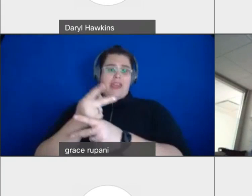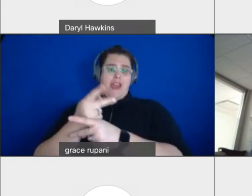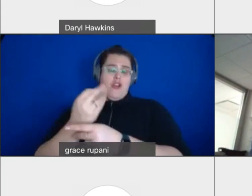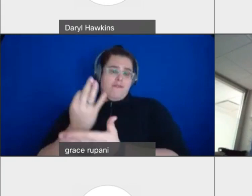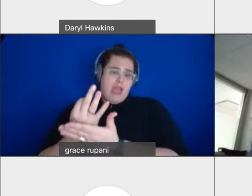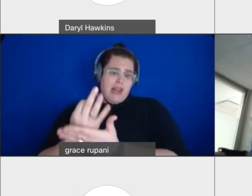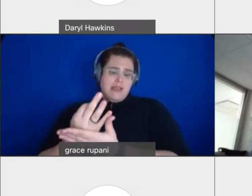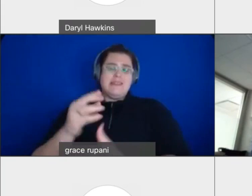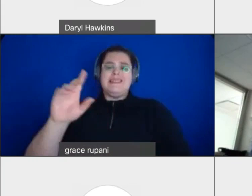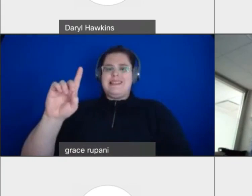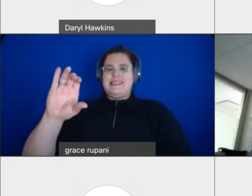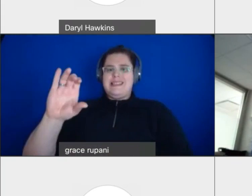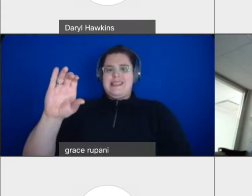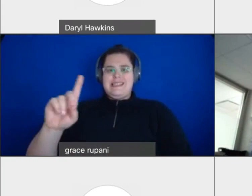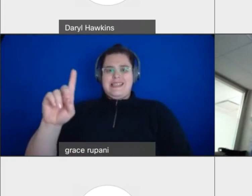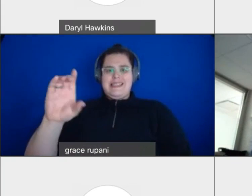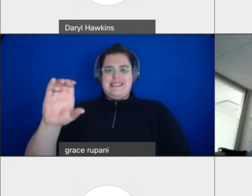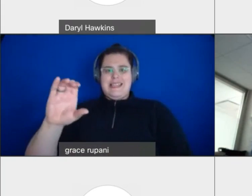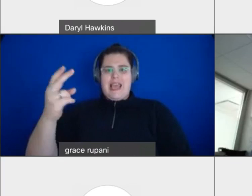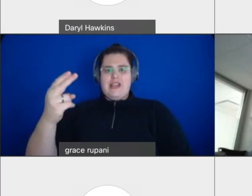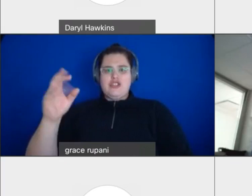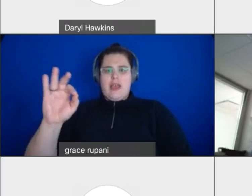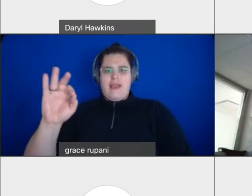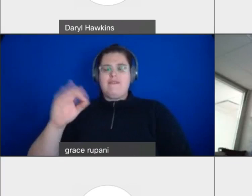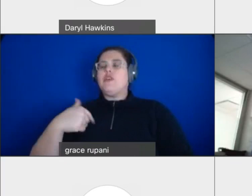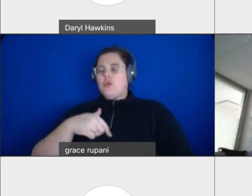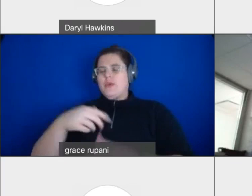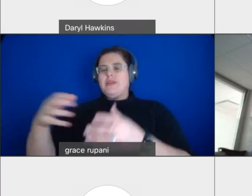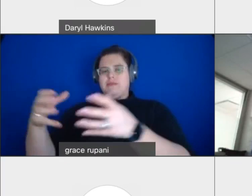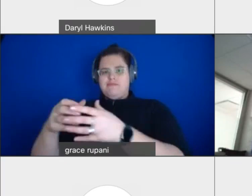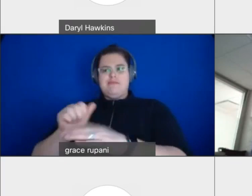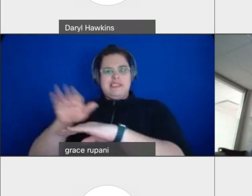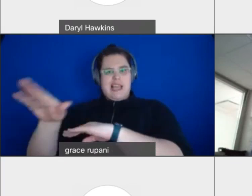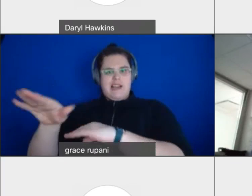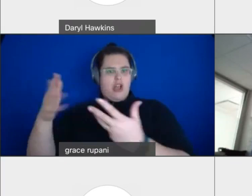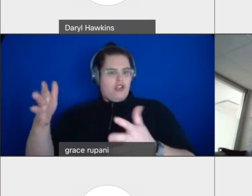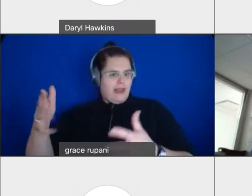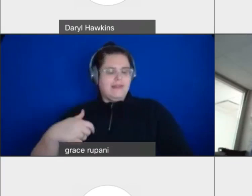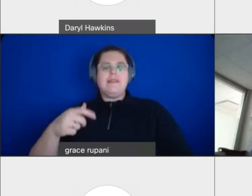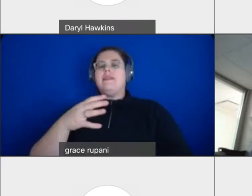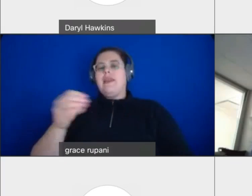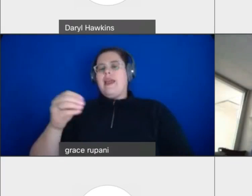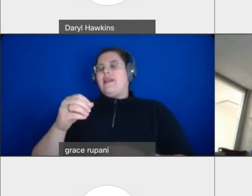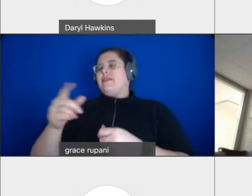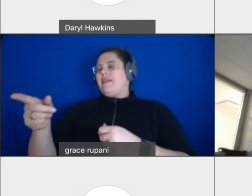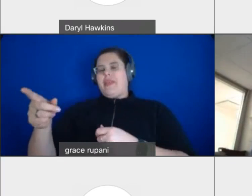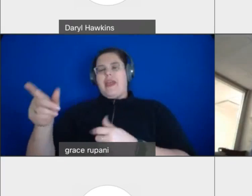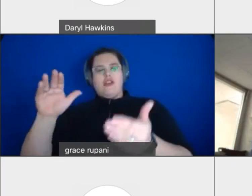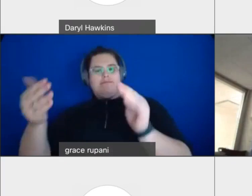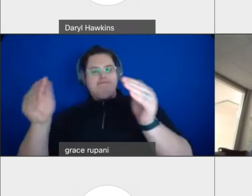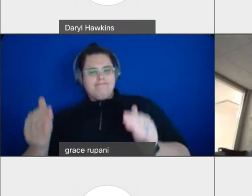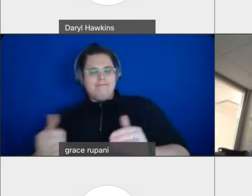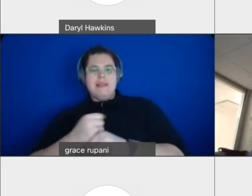and making sure that all of the recommendations that we want actually fit within the guidelines of what we